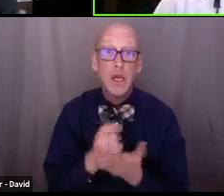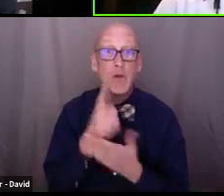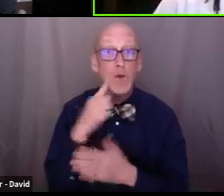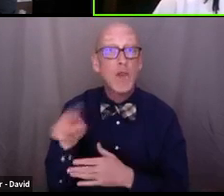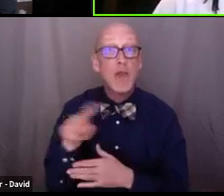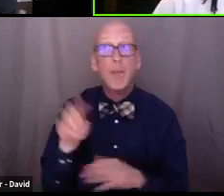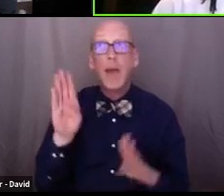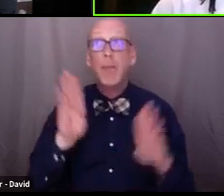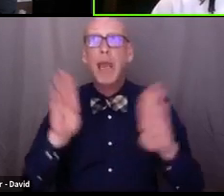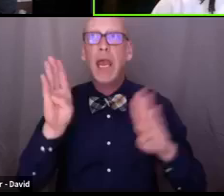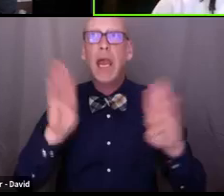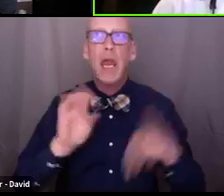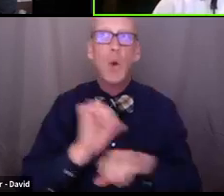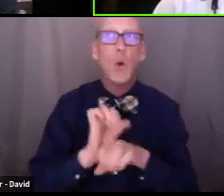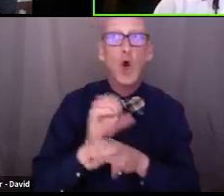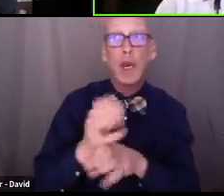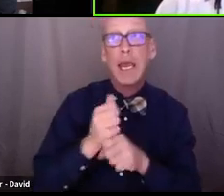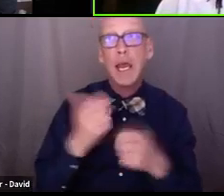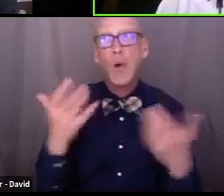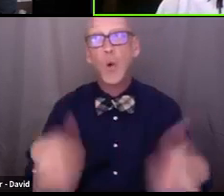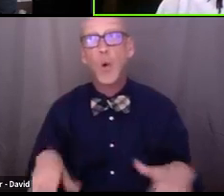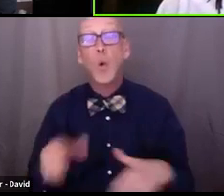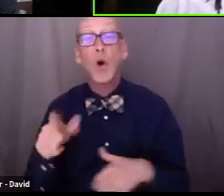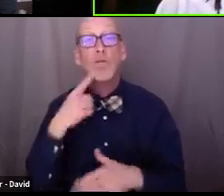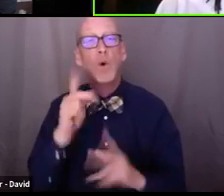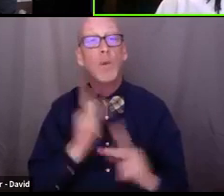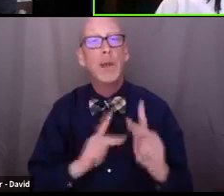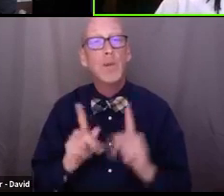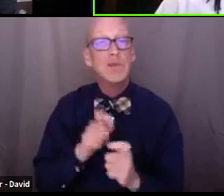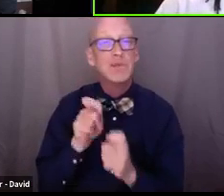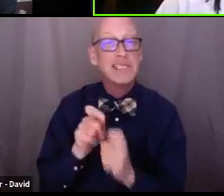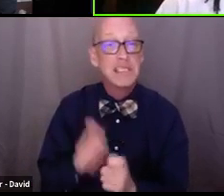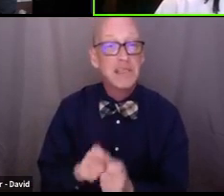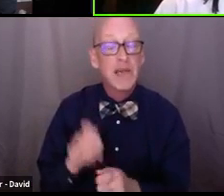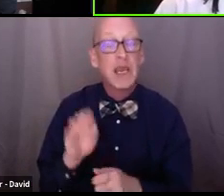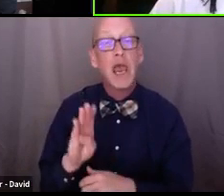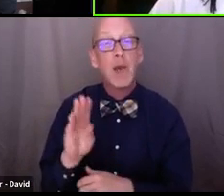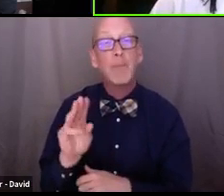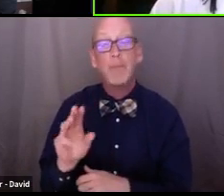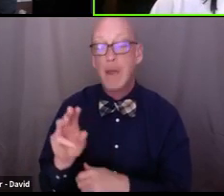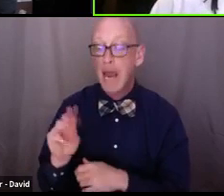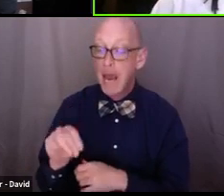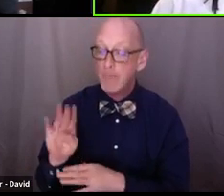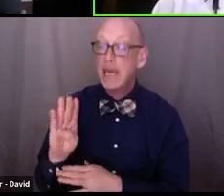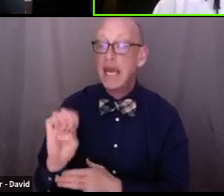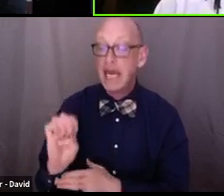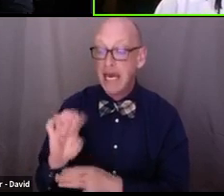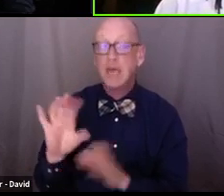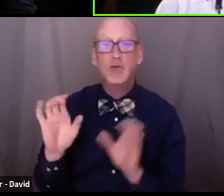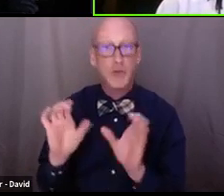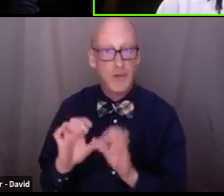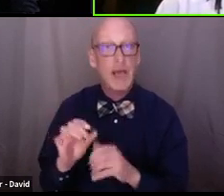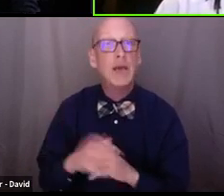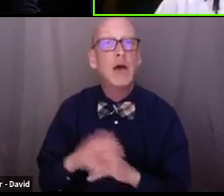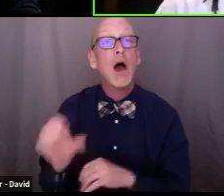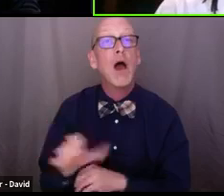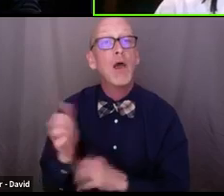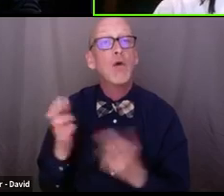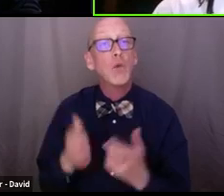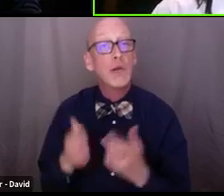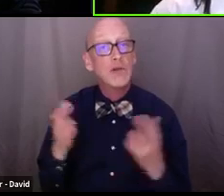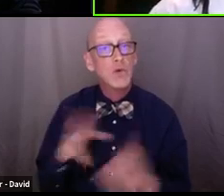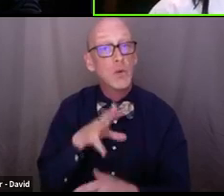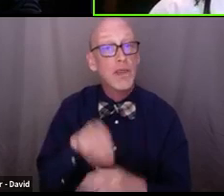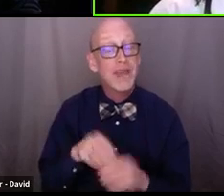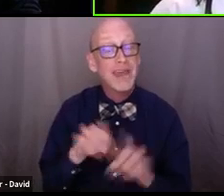and getting work. Again, that is for people who are specifically MBE certified. Another resource that we have within our